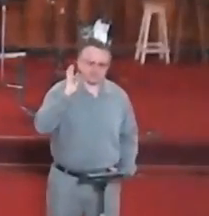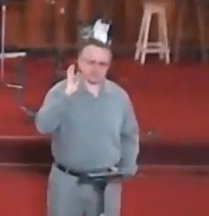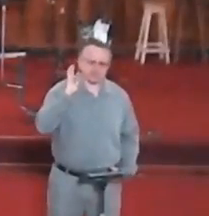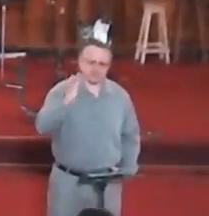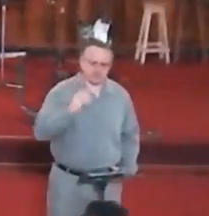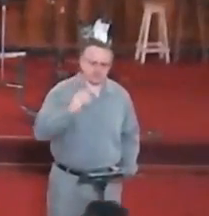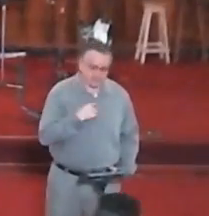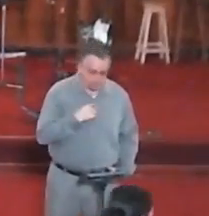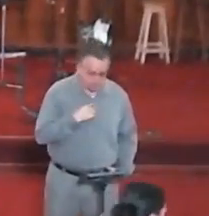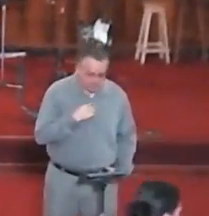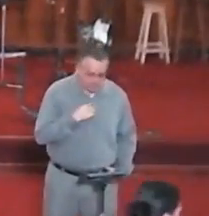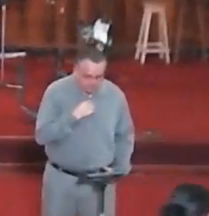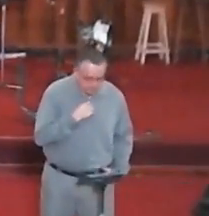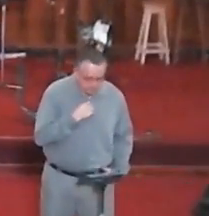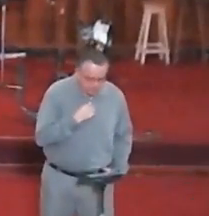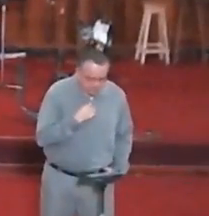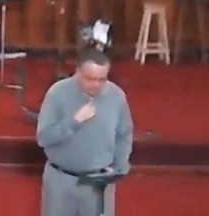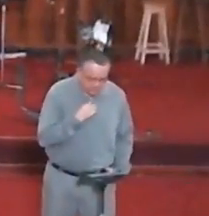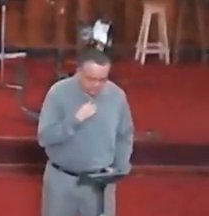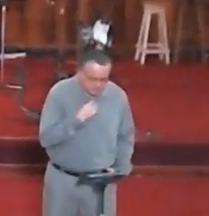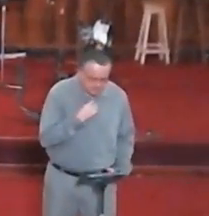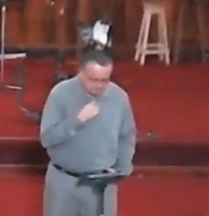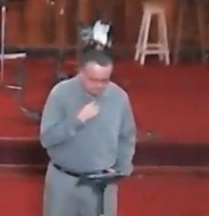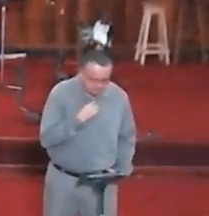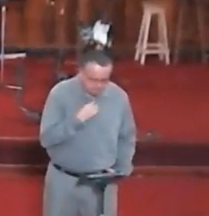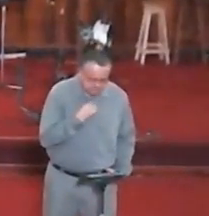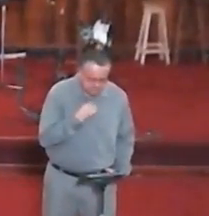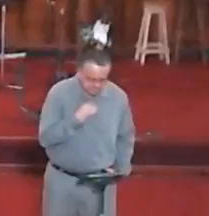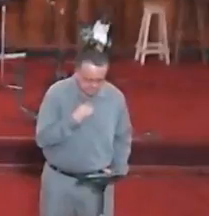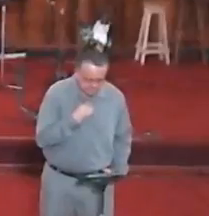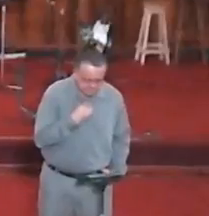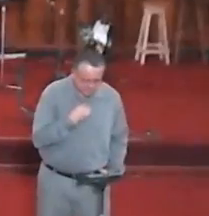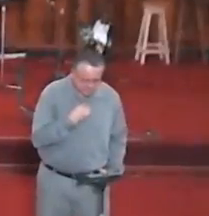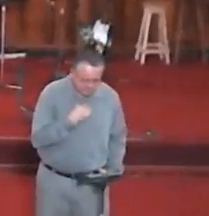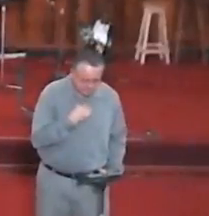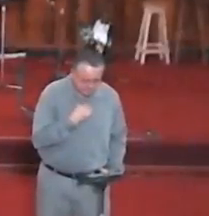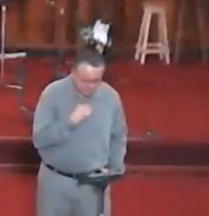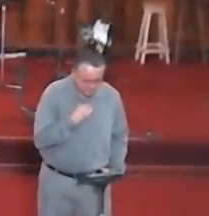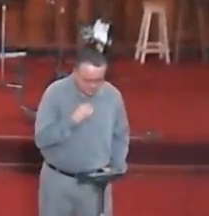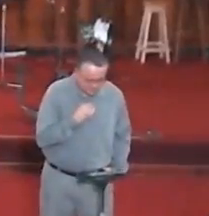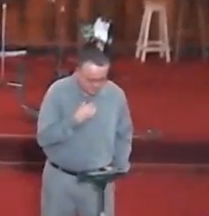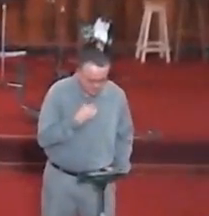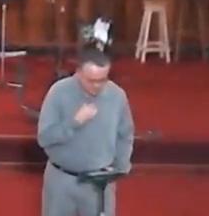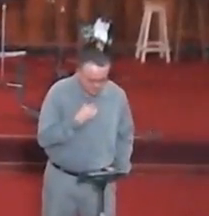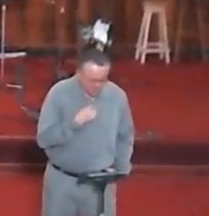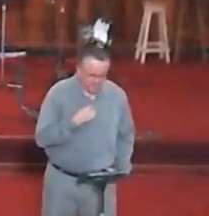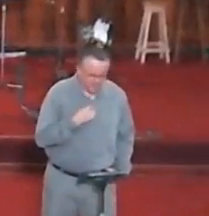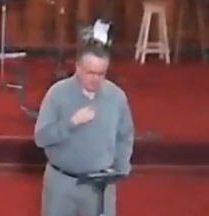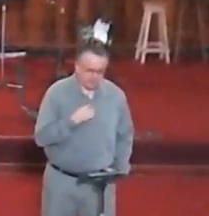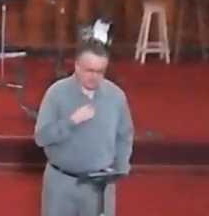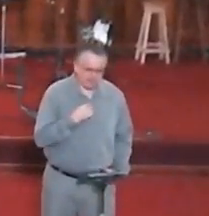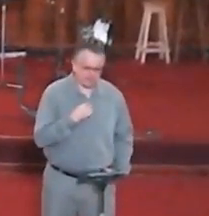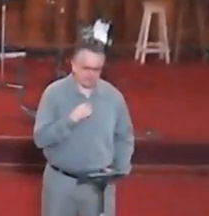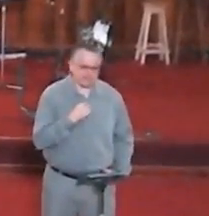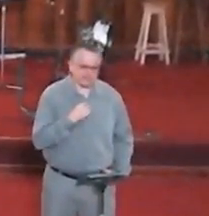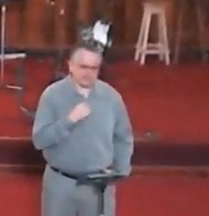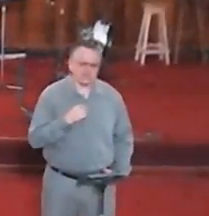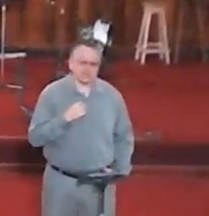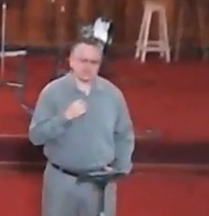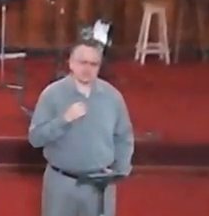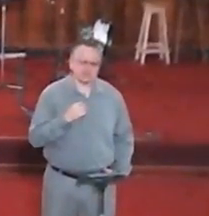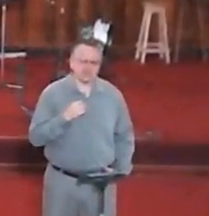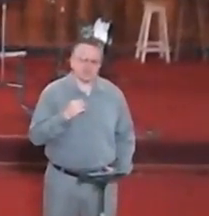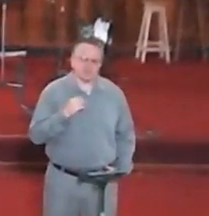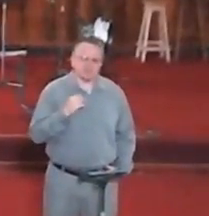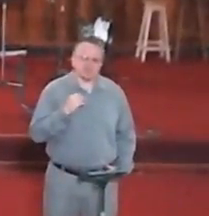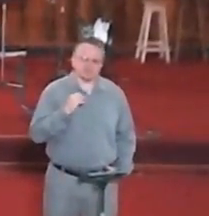un instrumento de injusticia. We no longer want our tongues to be used as instruments of